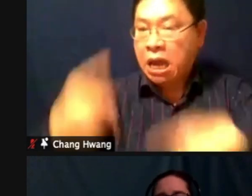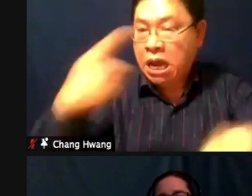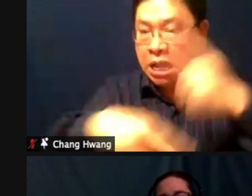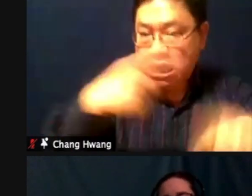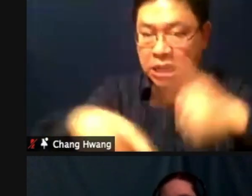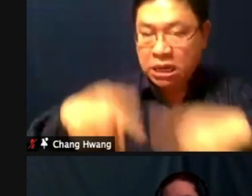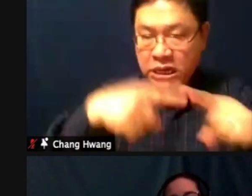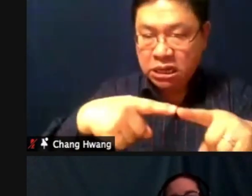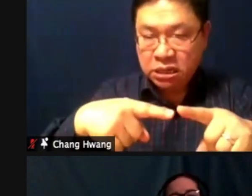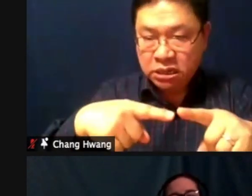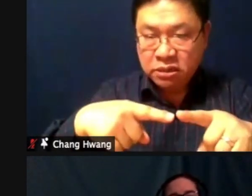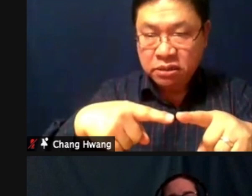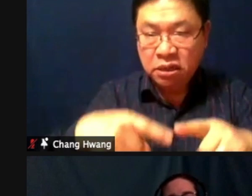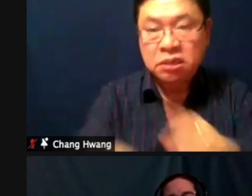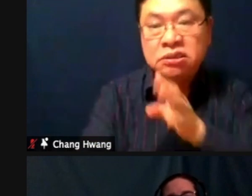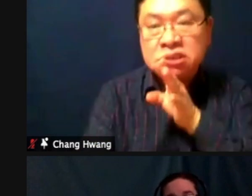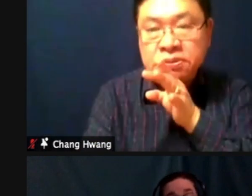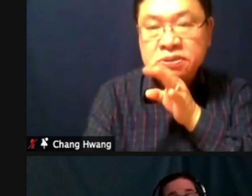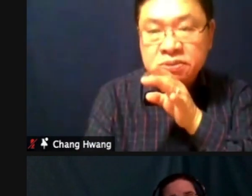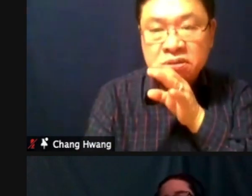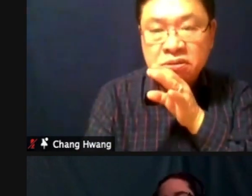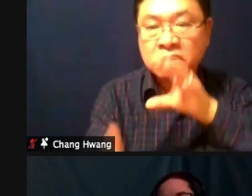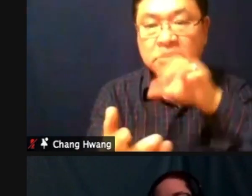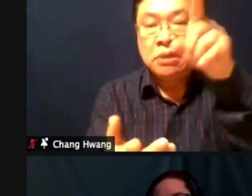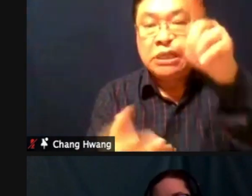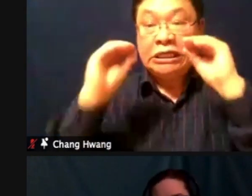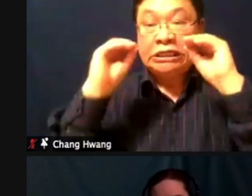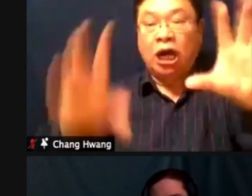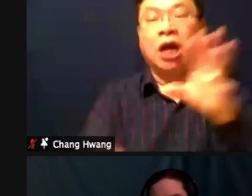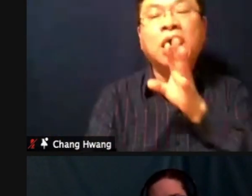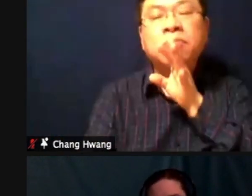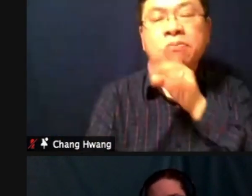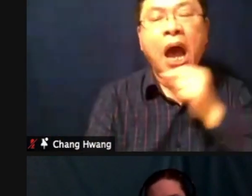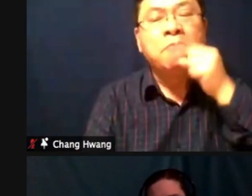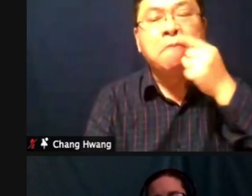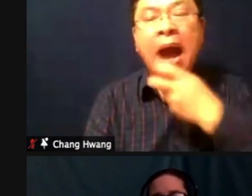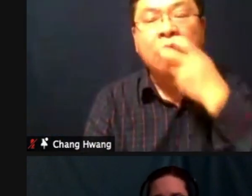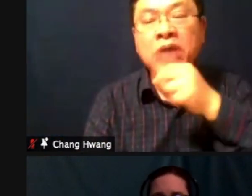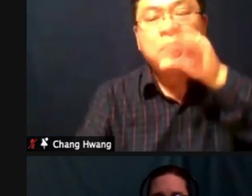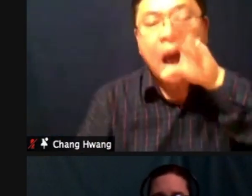And oralism means they're teaching them through speech, not through signs.